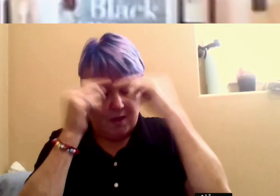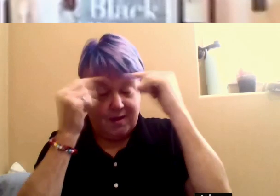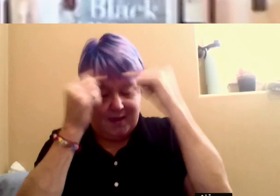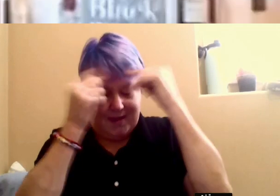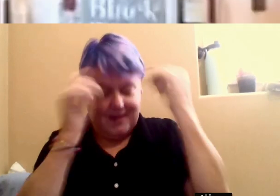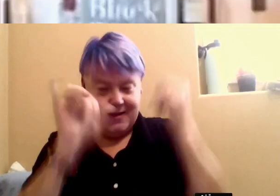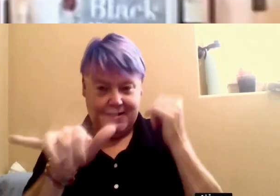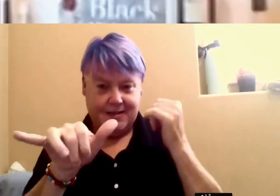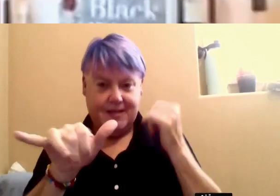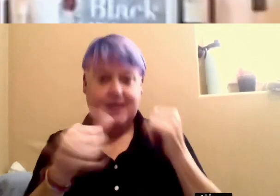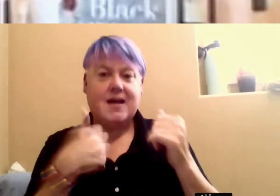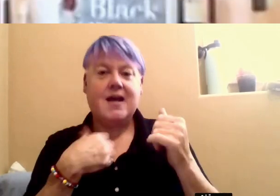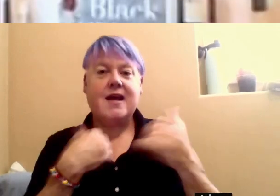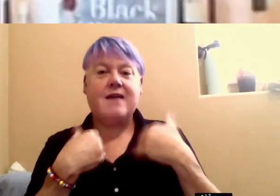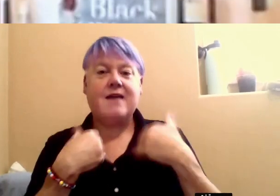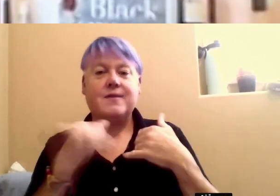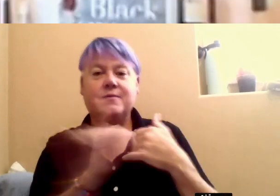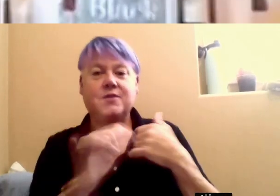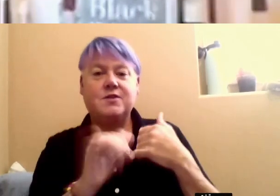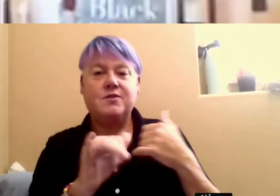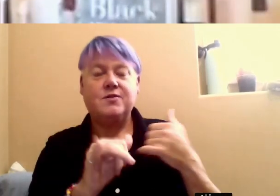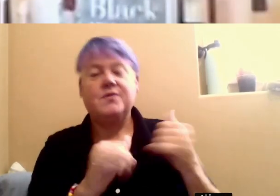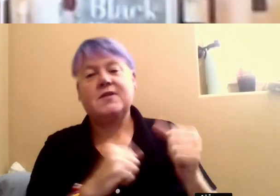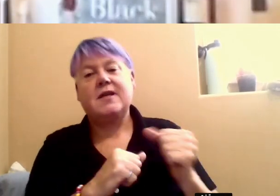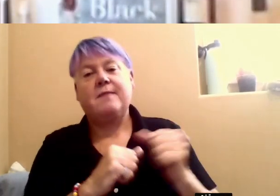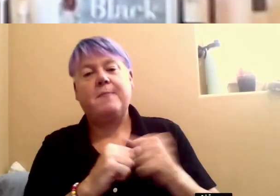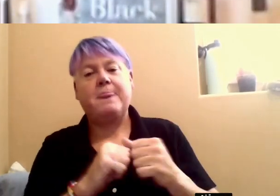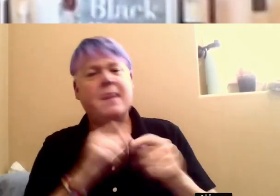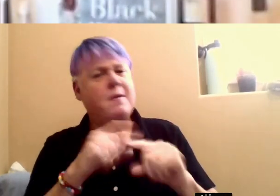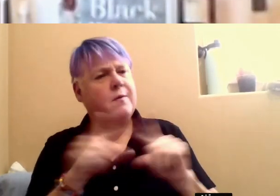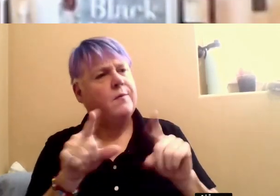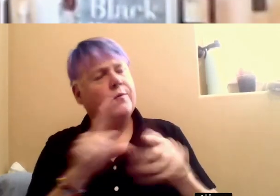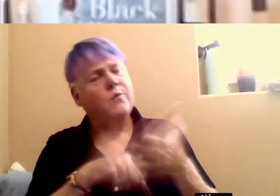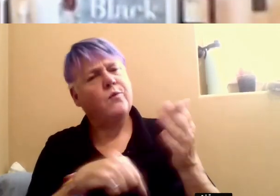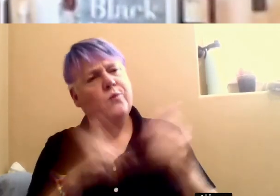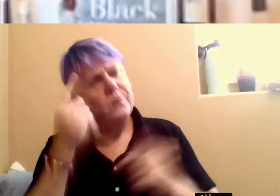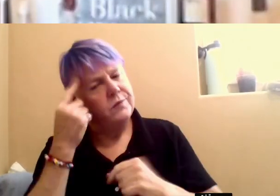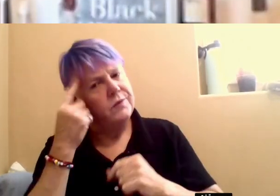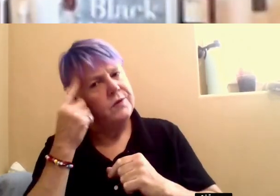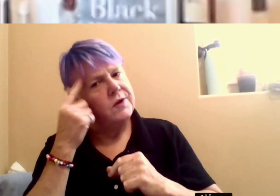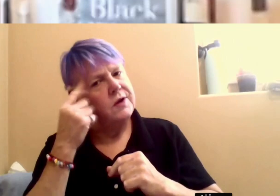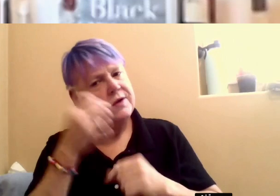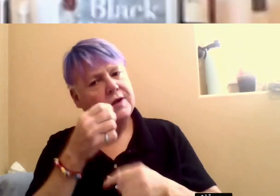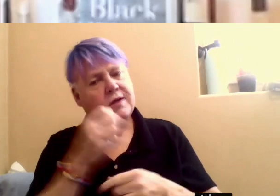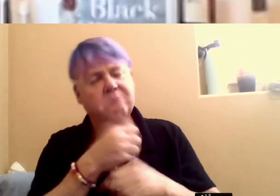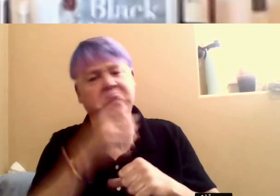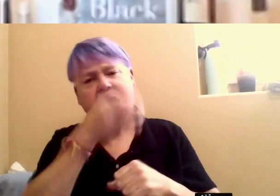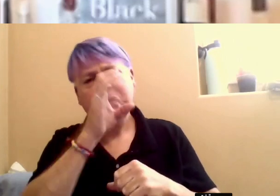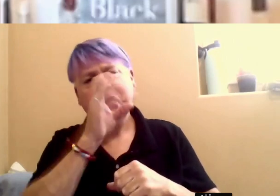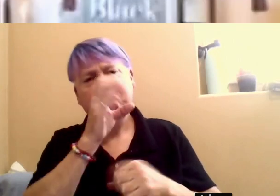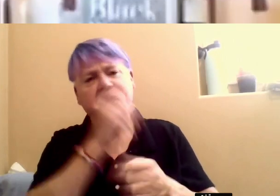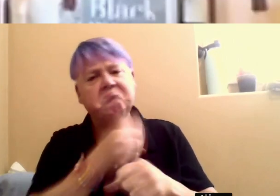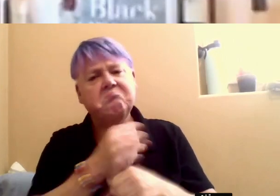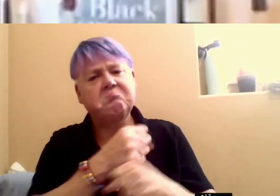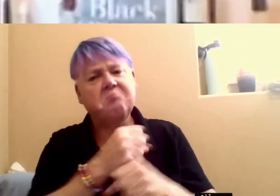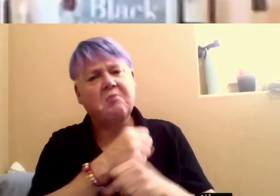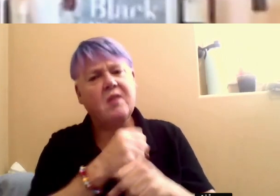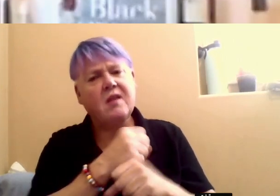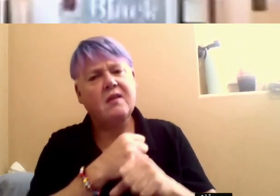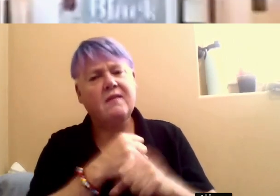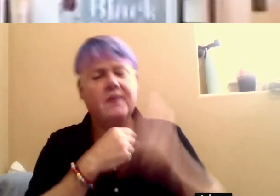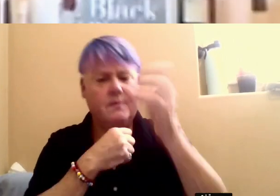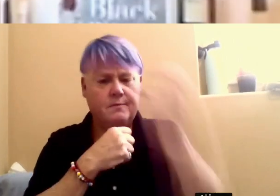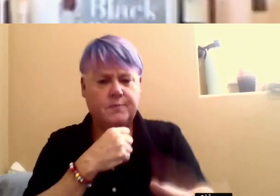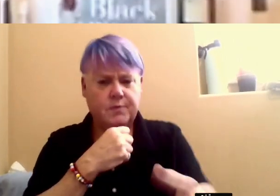have those too, like him. What are you thinking? I take a sip of coffee, then place it back onto the table. We